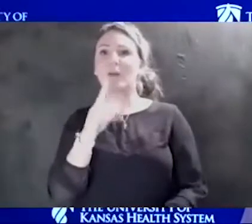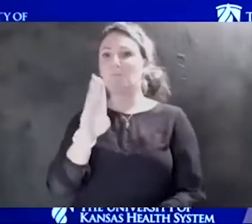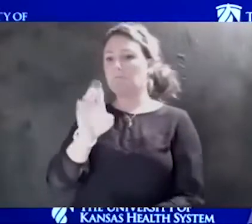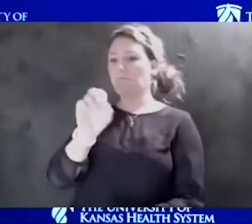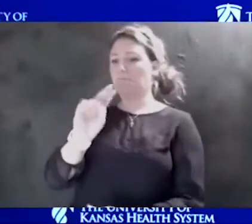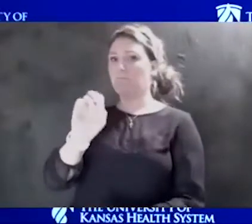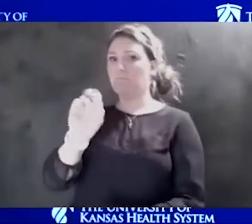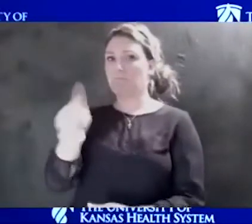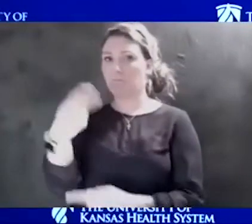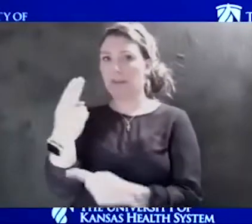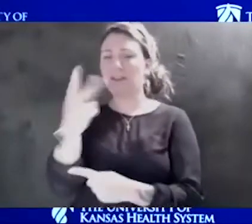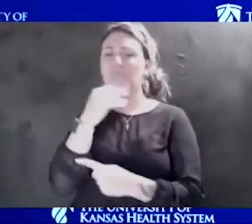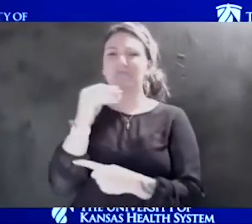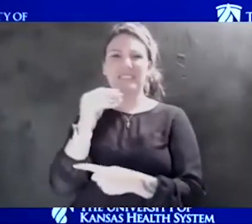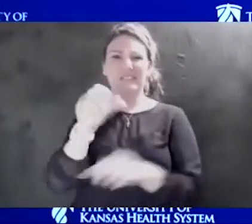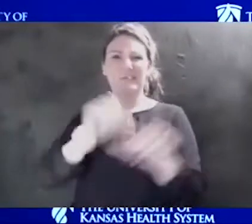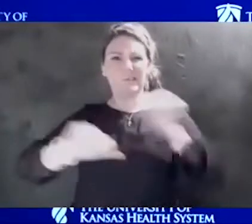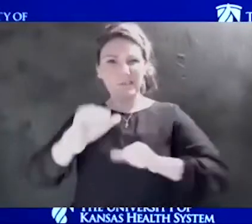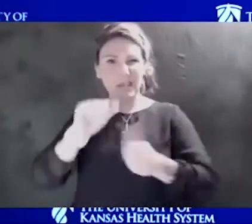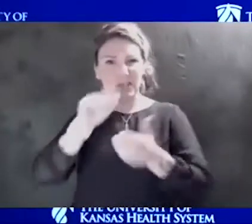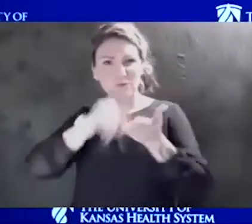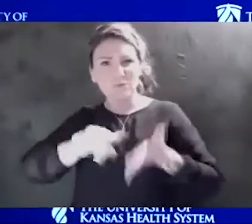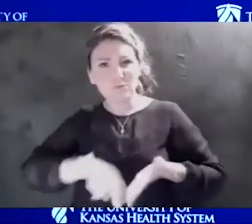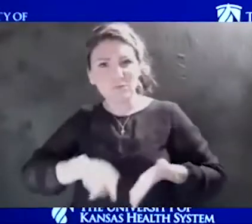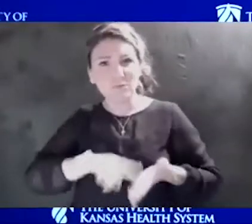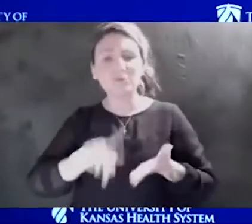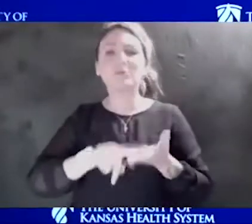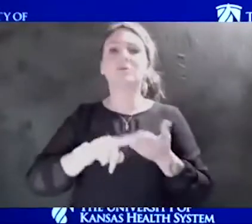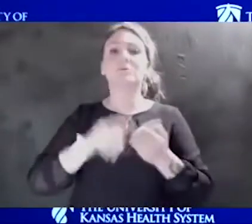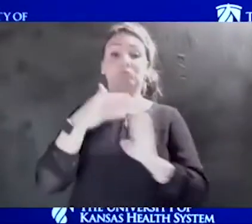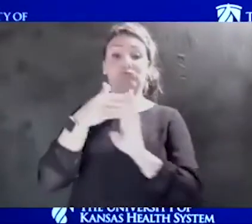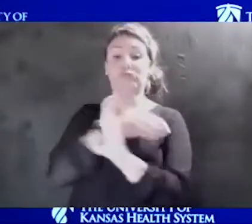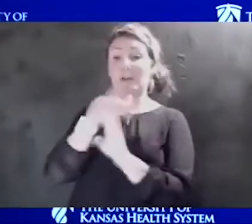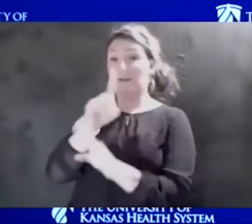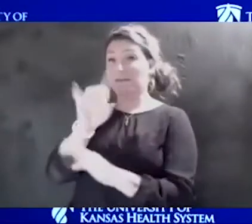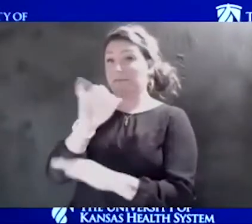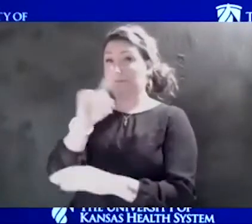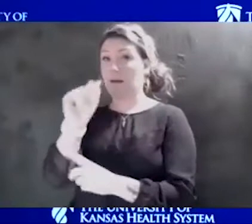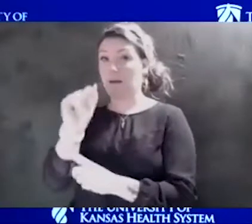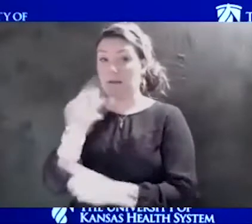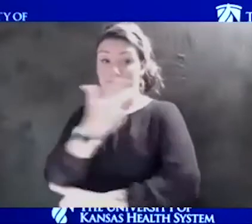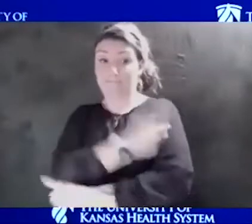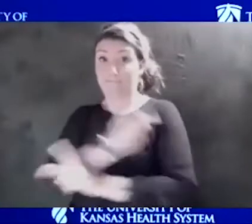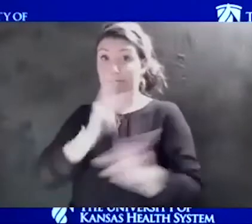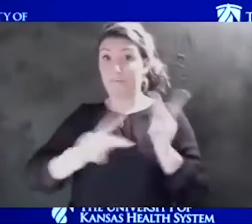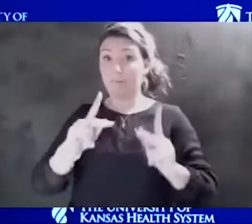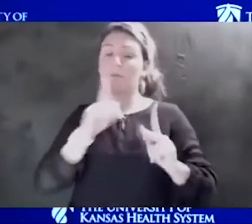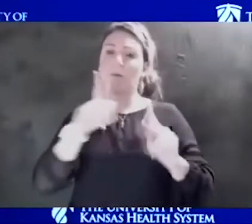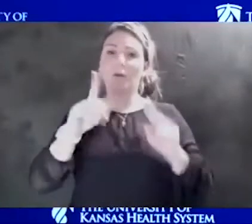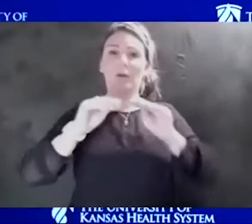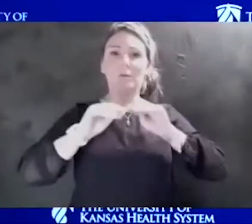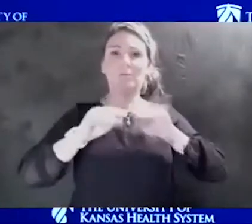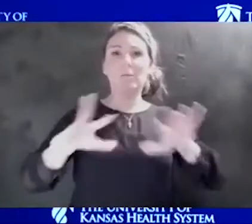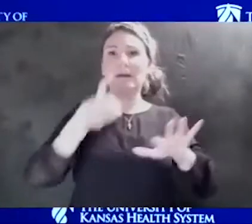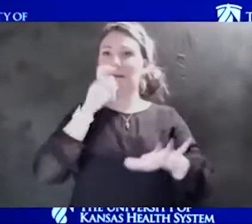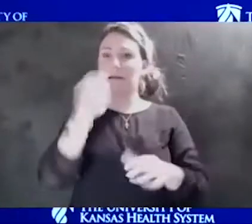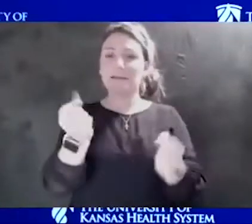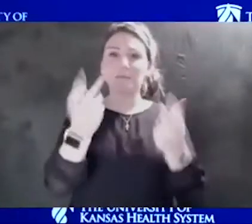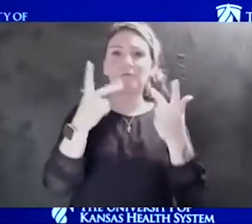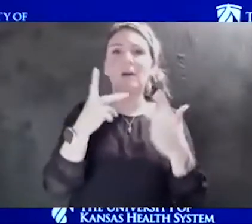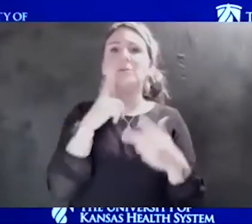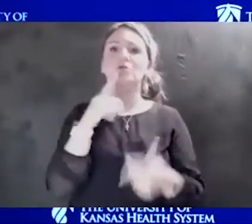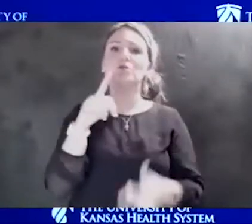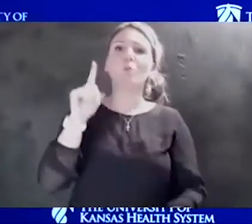research that vaccinated people prior to Delta variant really spread the disease less, had lower replication